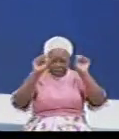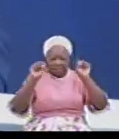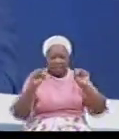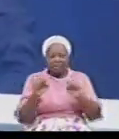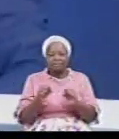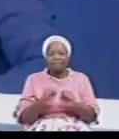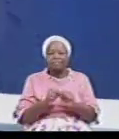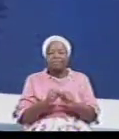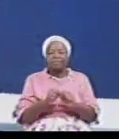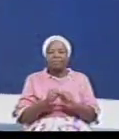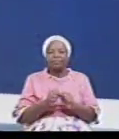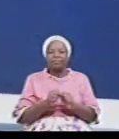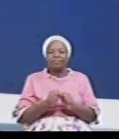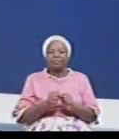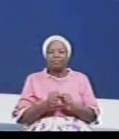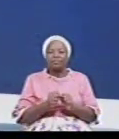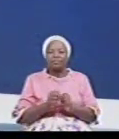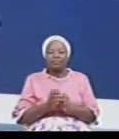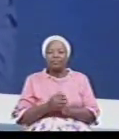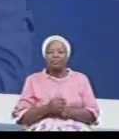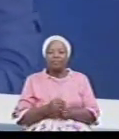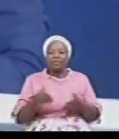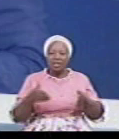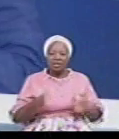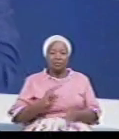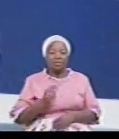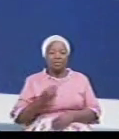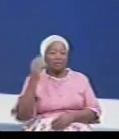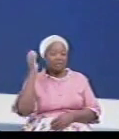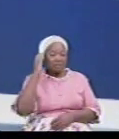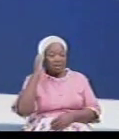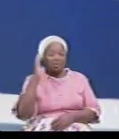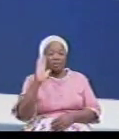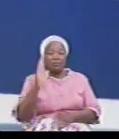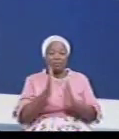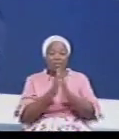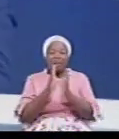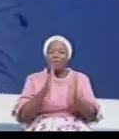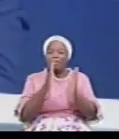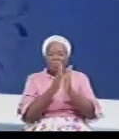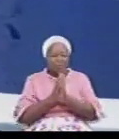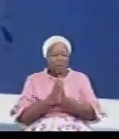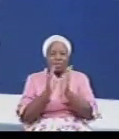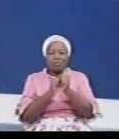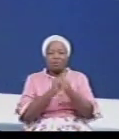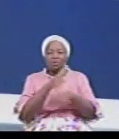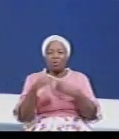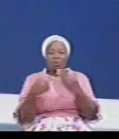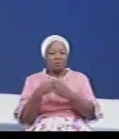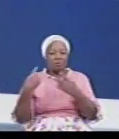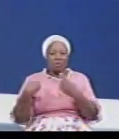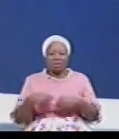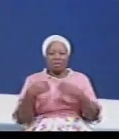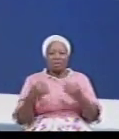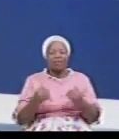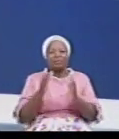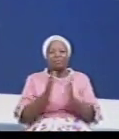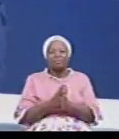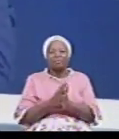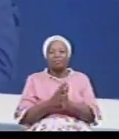prayer. Let me hear your loudest prayer. Let me hear your loudest prayer. The Lord pour your